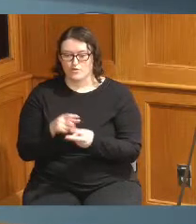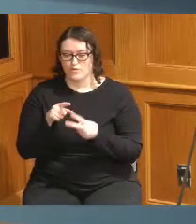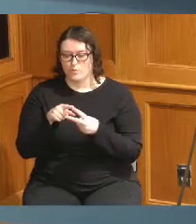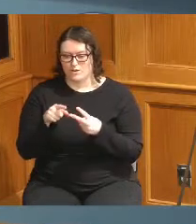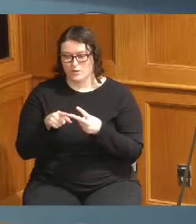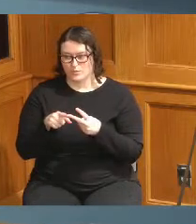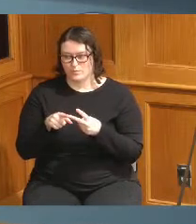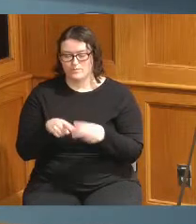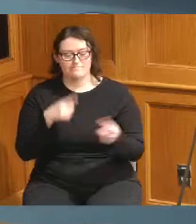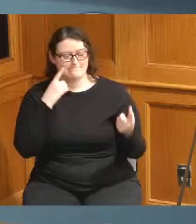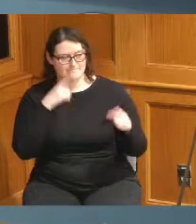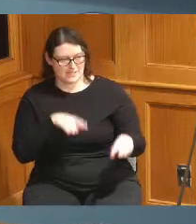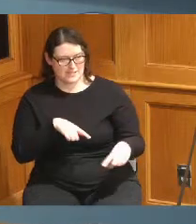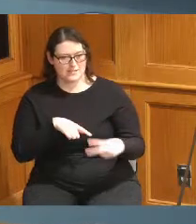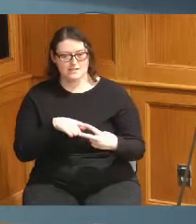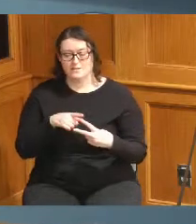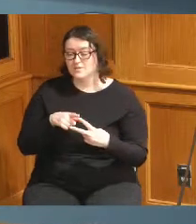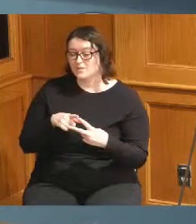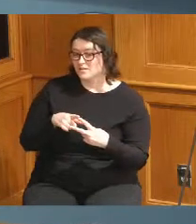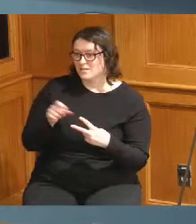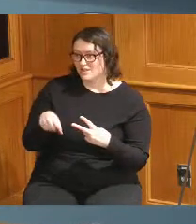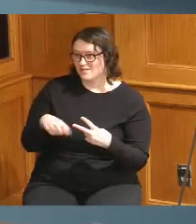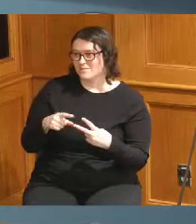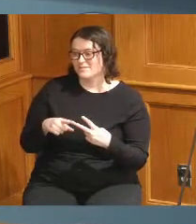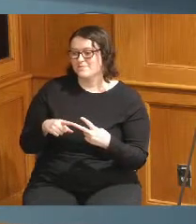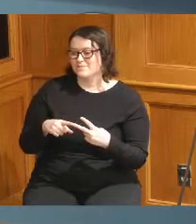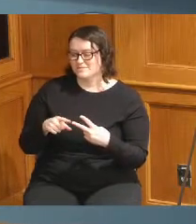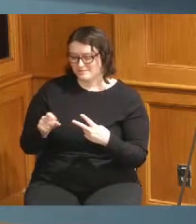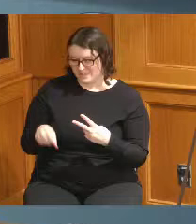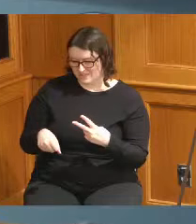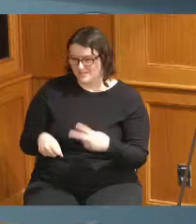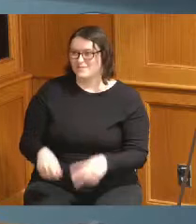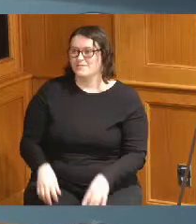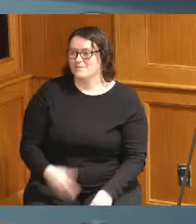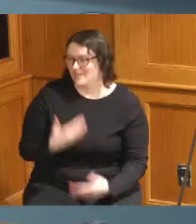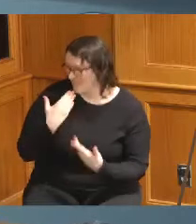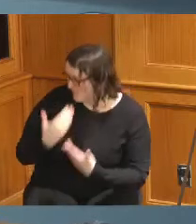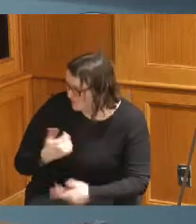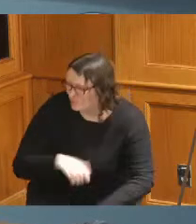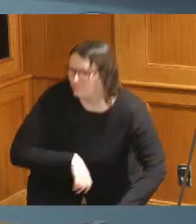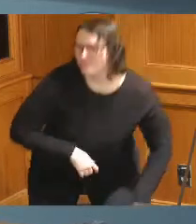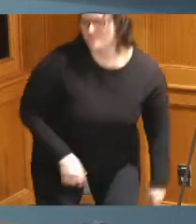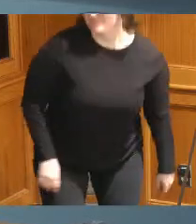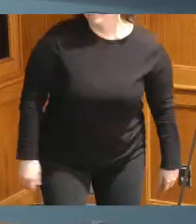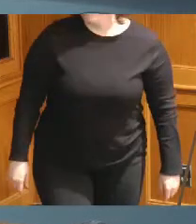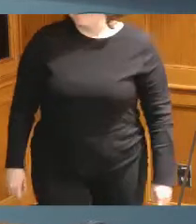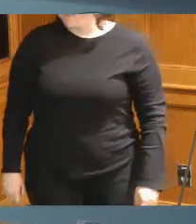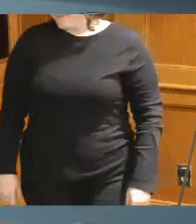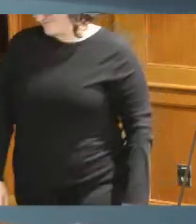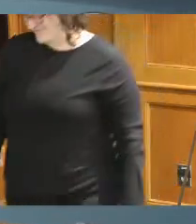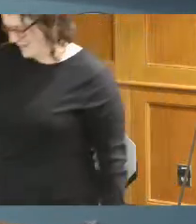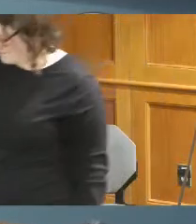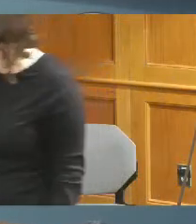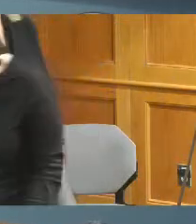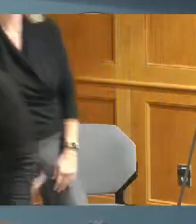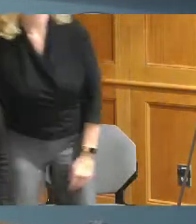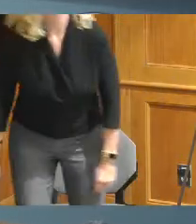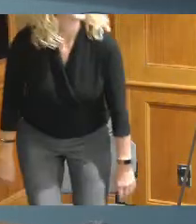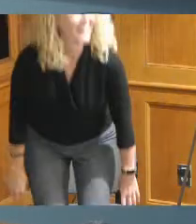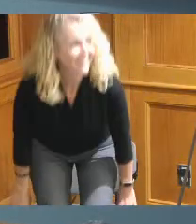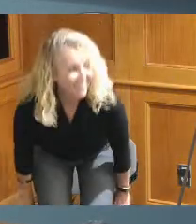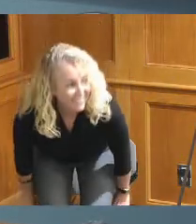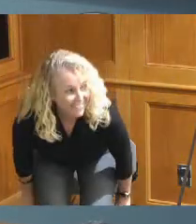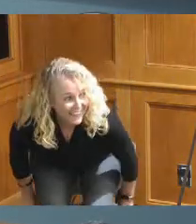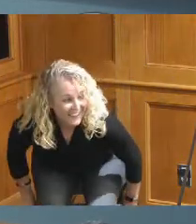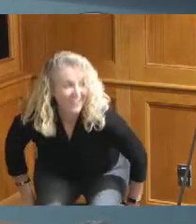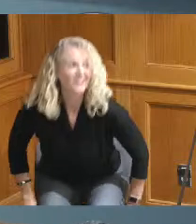and 2. Second. Commissioner Dreehouse? Yes. Commissioner Summer Dumas? Yes. Thanks. Thank you. Appreciate it. All right, let's move into the